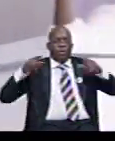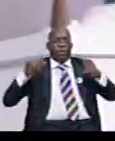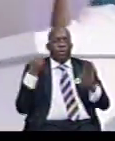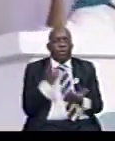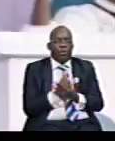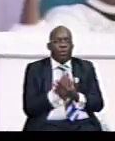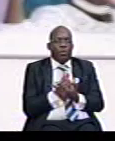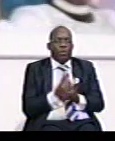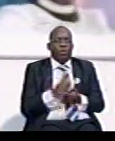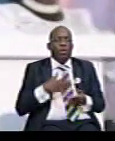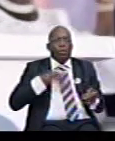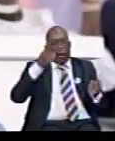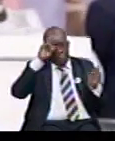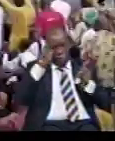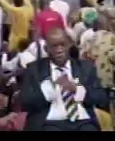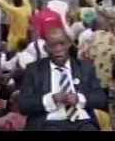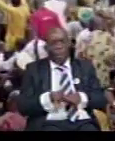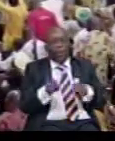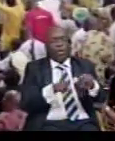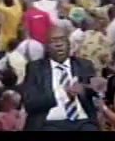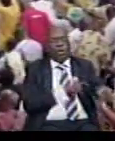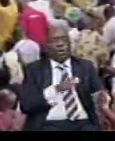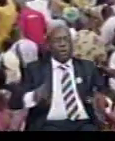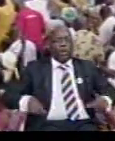My brother, long life.